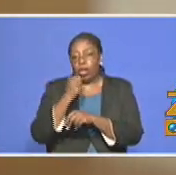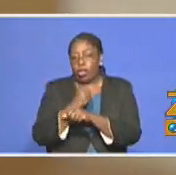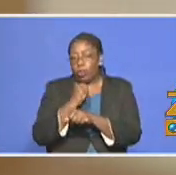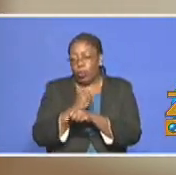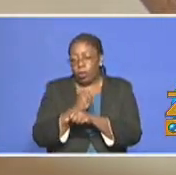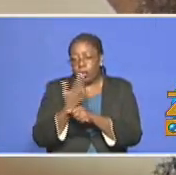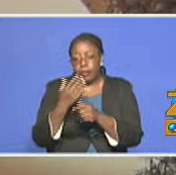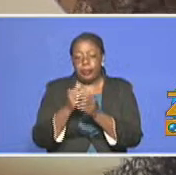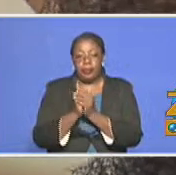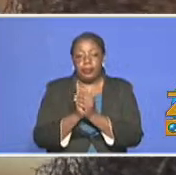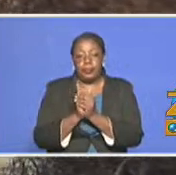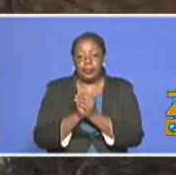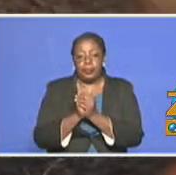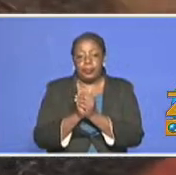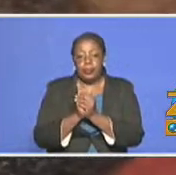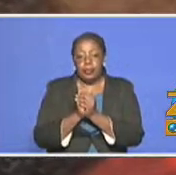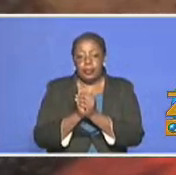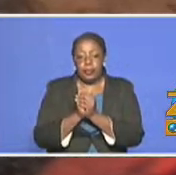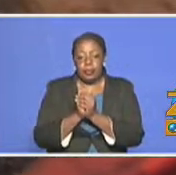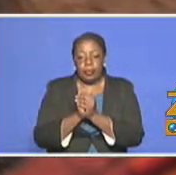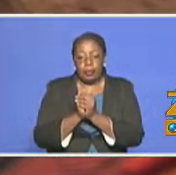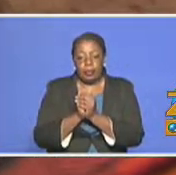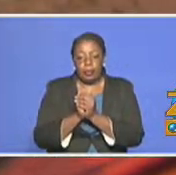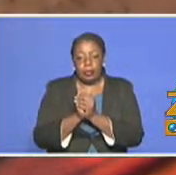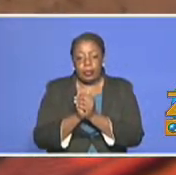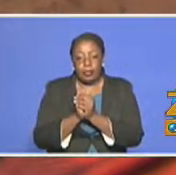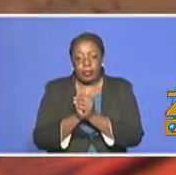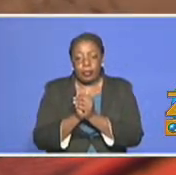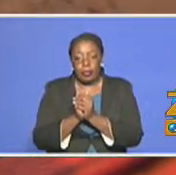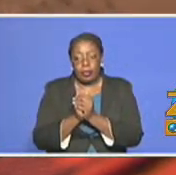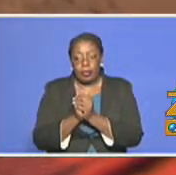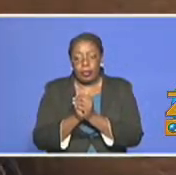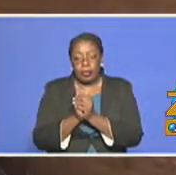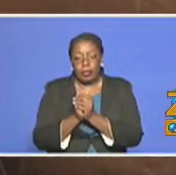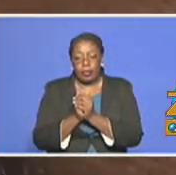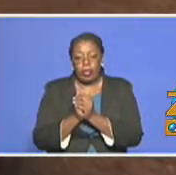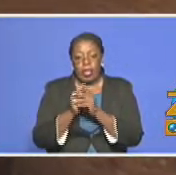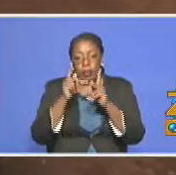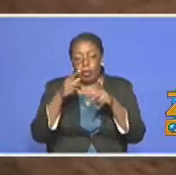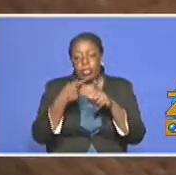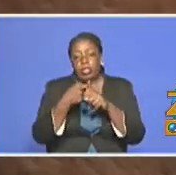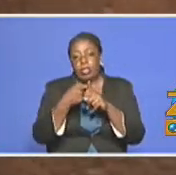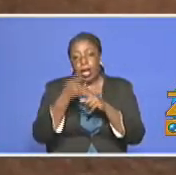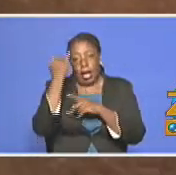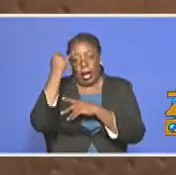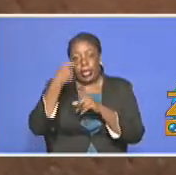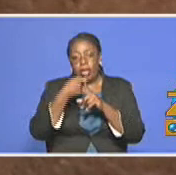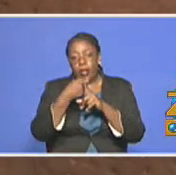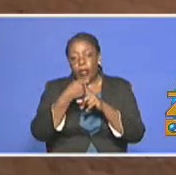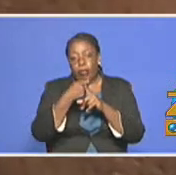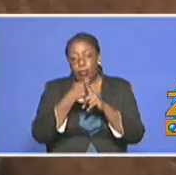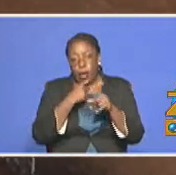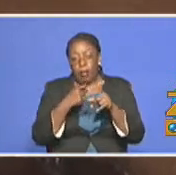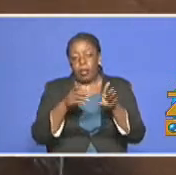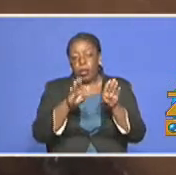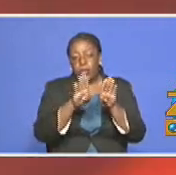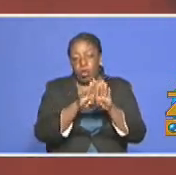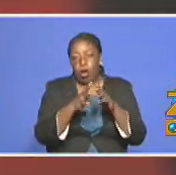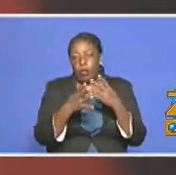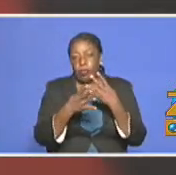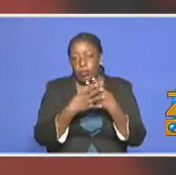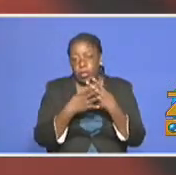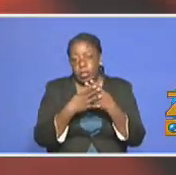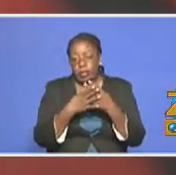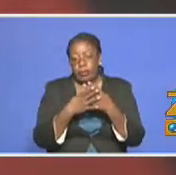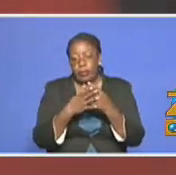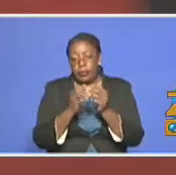satirical novel follows Uncle Tom from behind bars in an undisclosed prison, imparting some questionable advice to his nephew, the